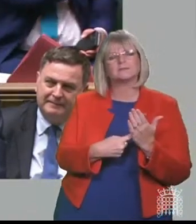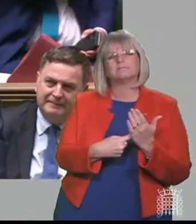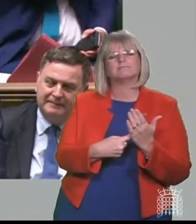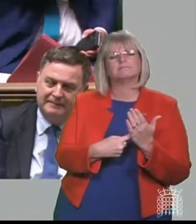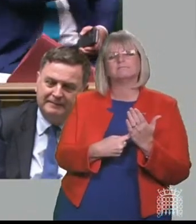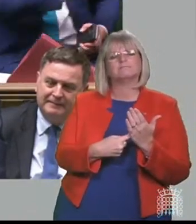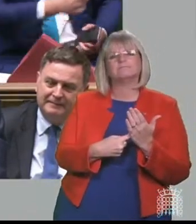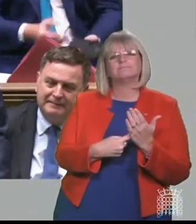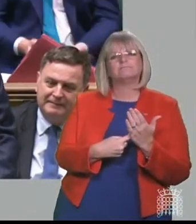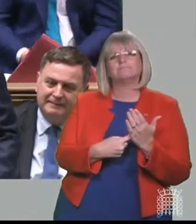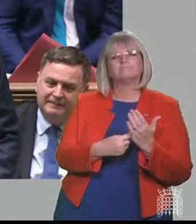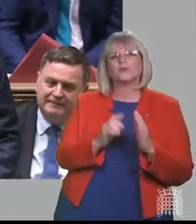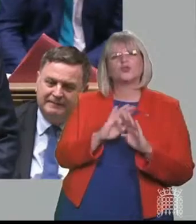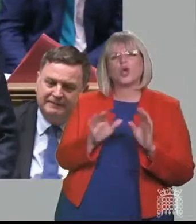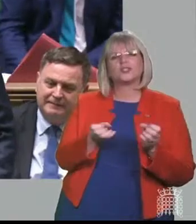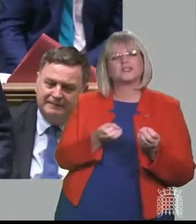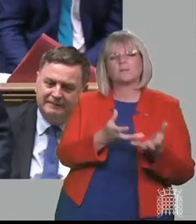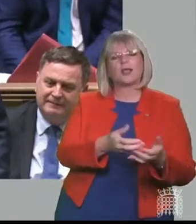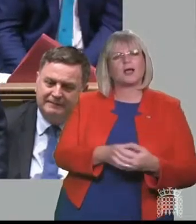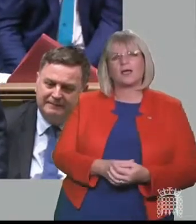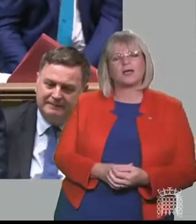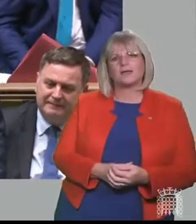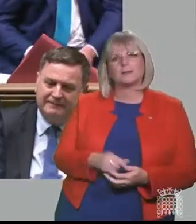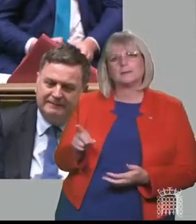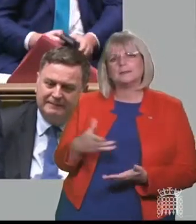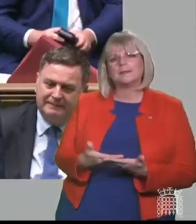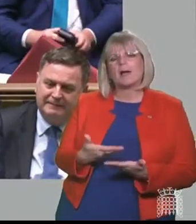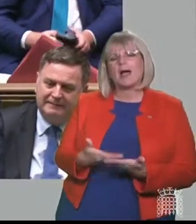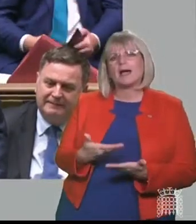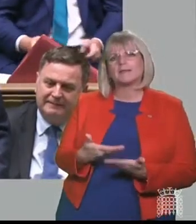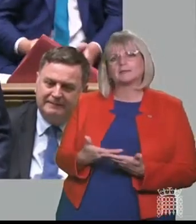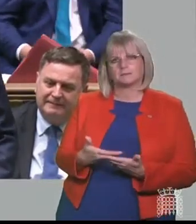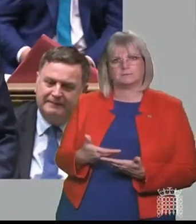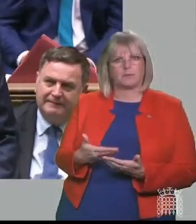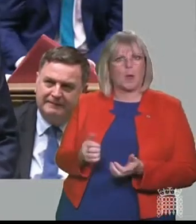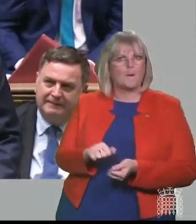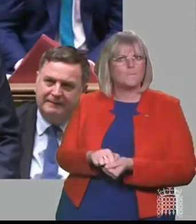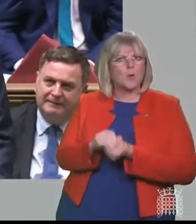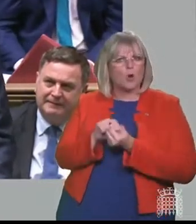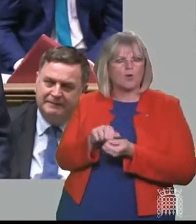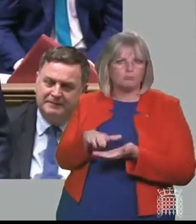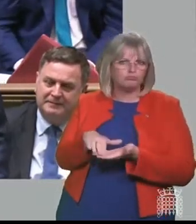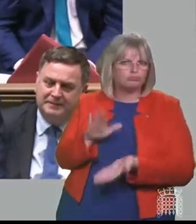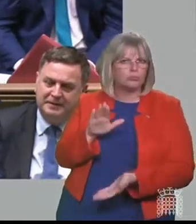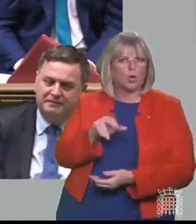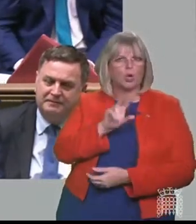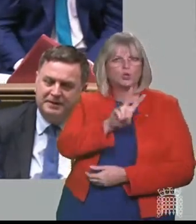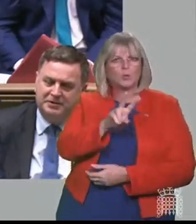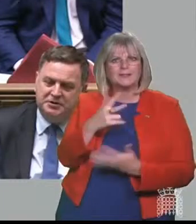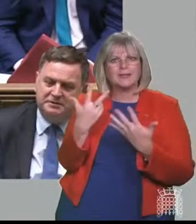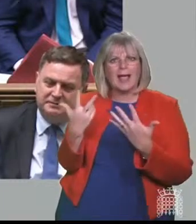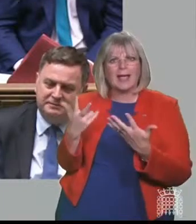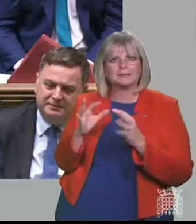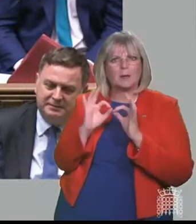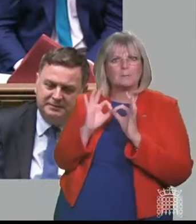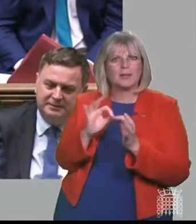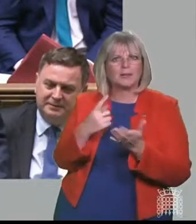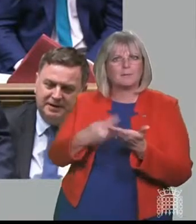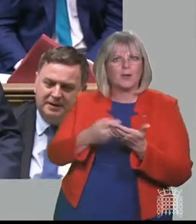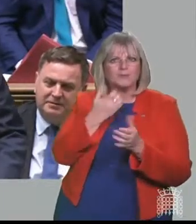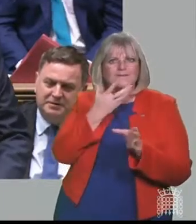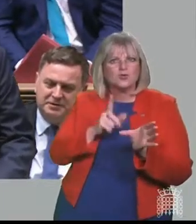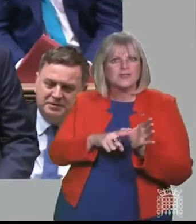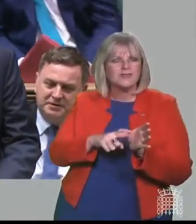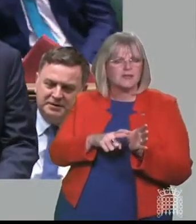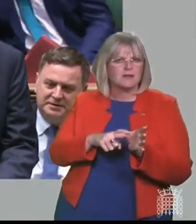a demand-side boost to growth by increasing borrowing by £28 billion a year with absolutely no